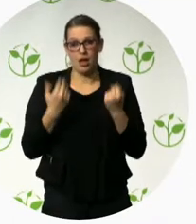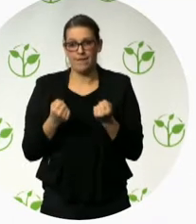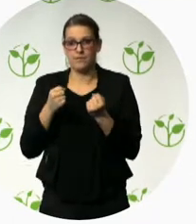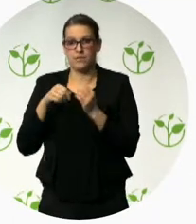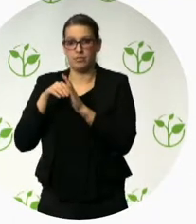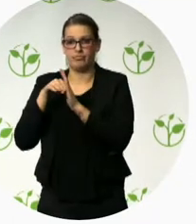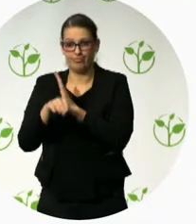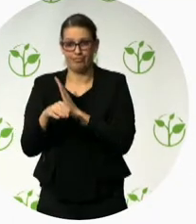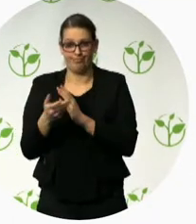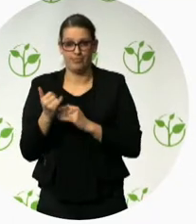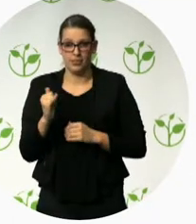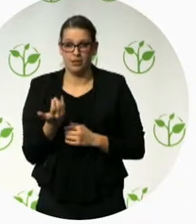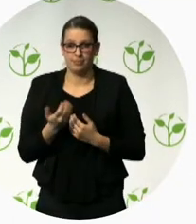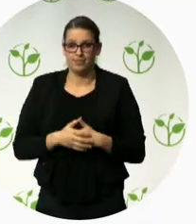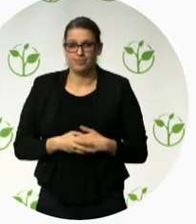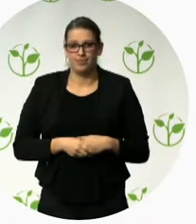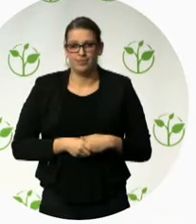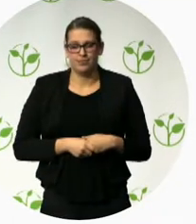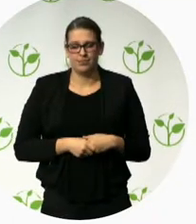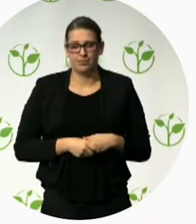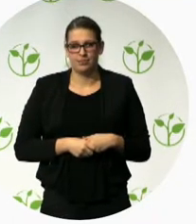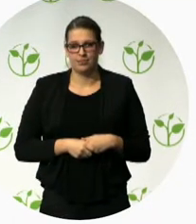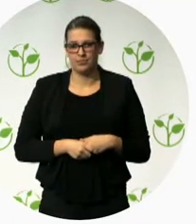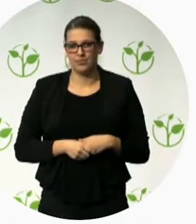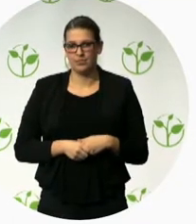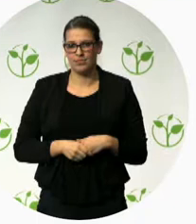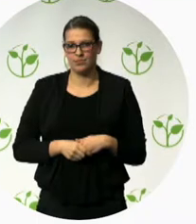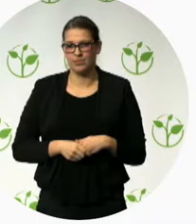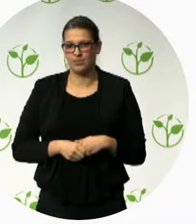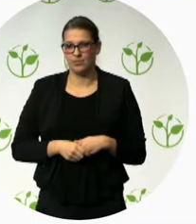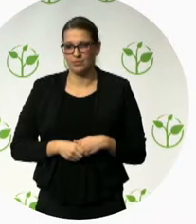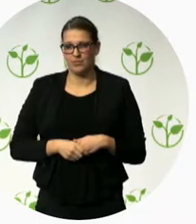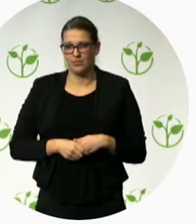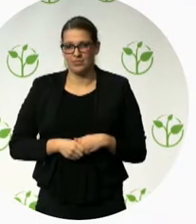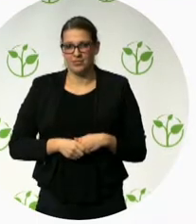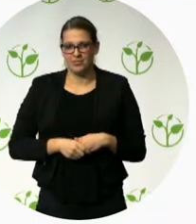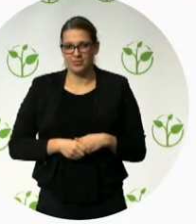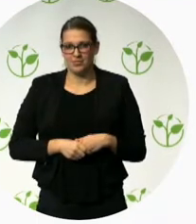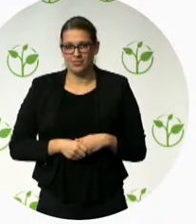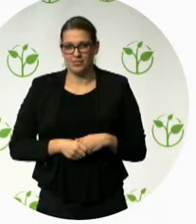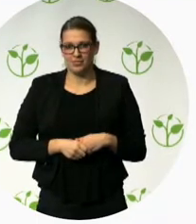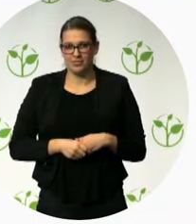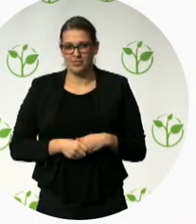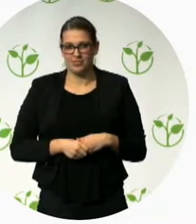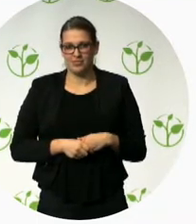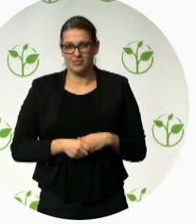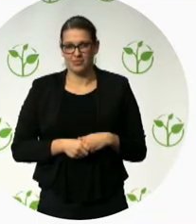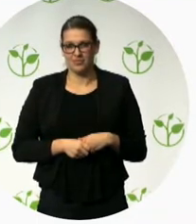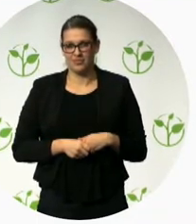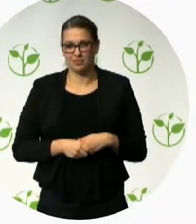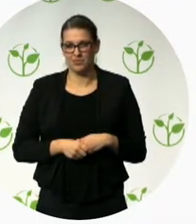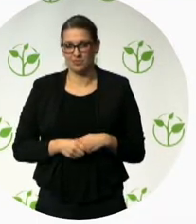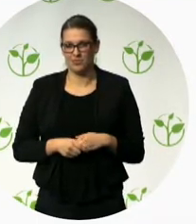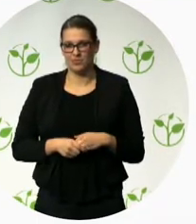provoke, you know, colleagues and friends working in disability sector to come up with an idea, because we can prevent